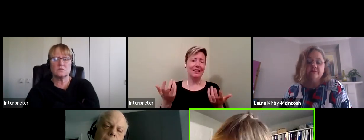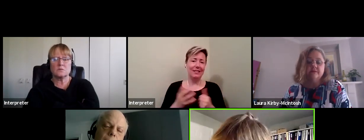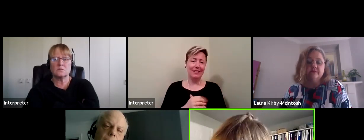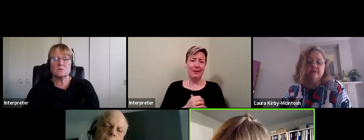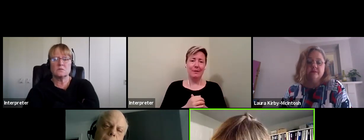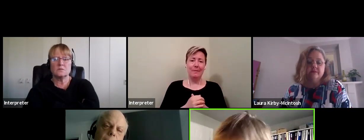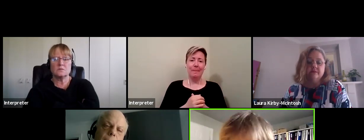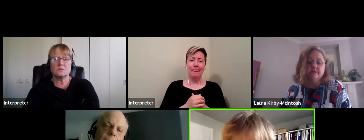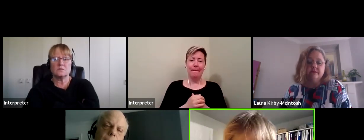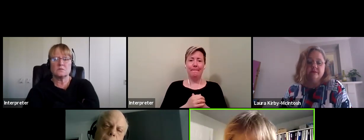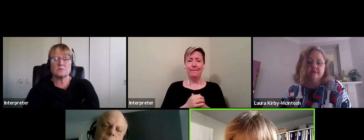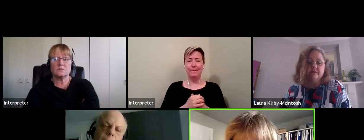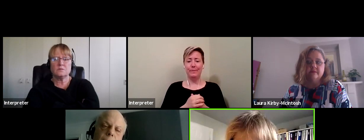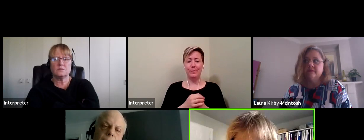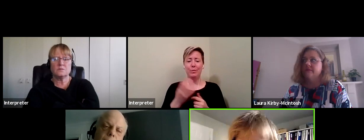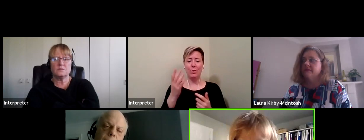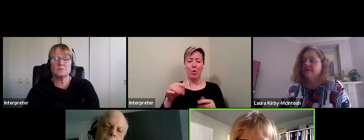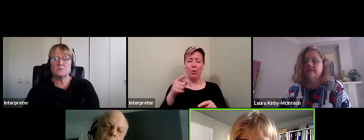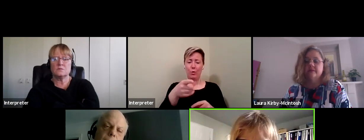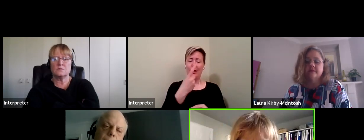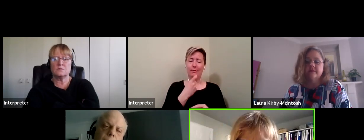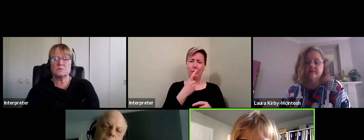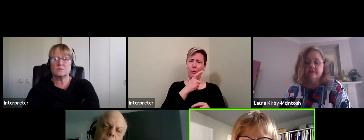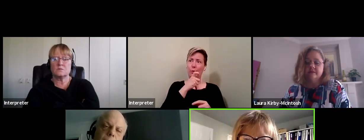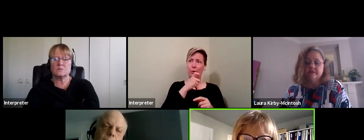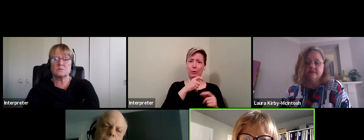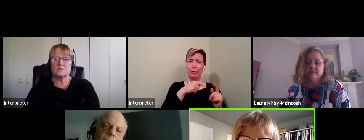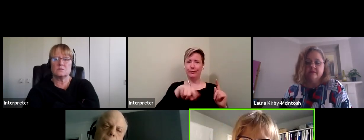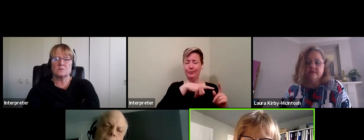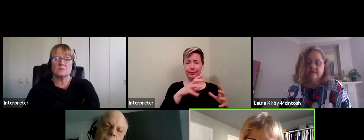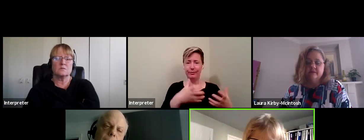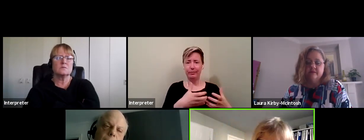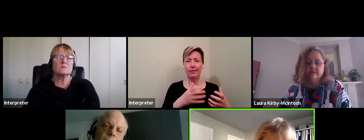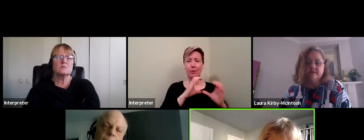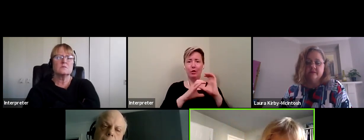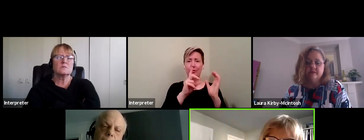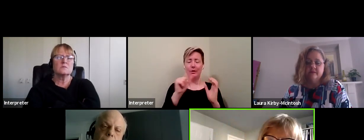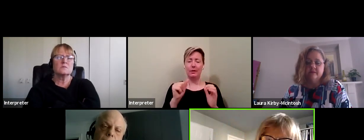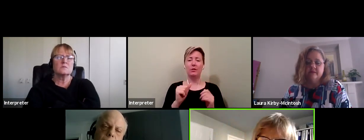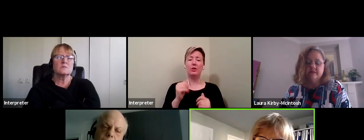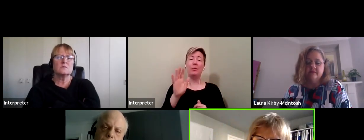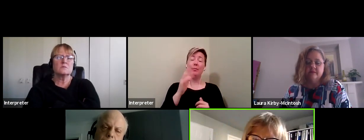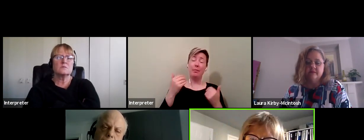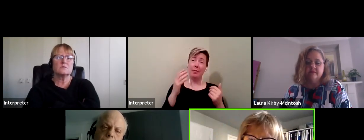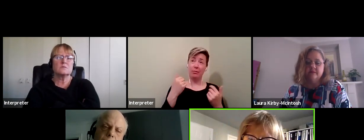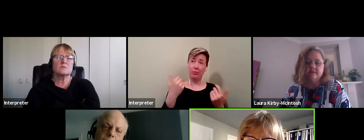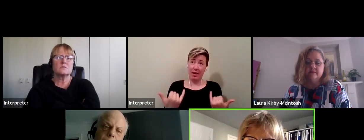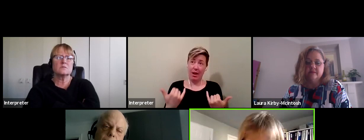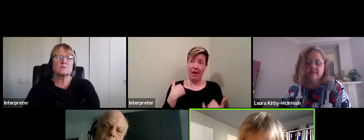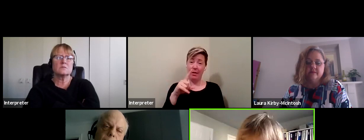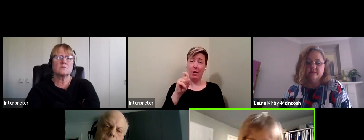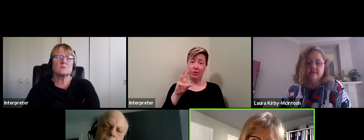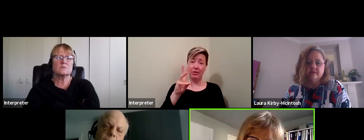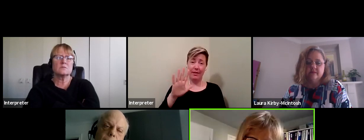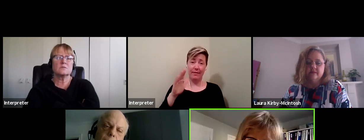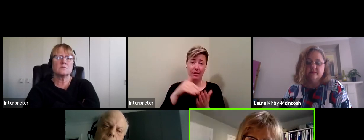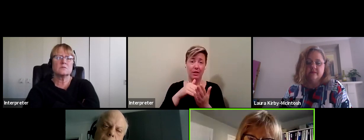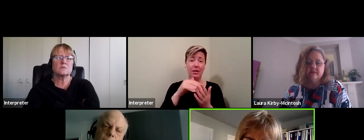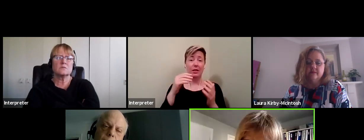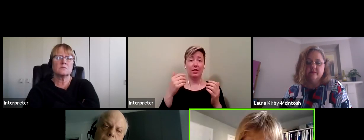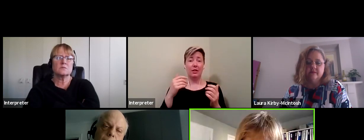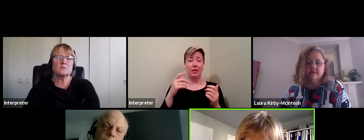about, so I should backtrack a bit. There's about 165,000 Ontarians who have